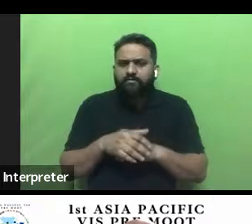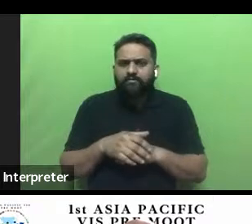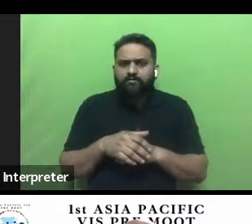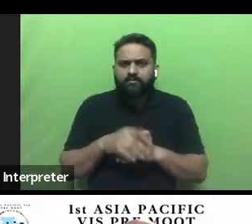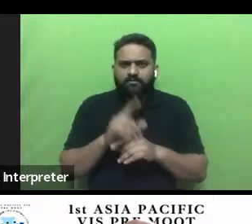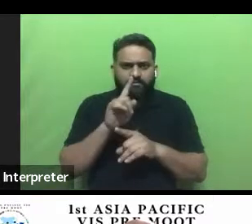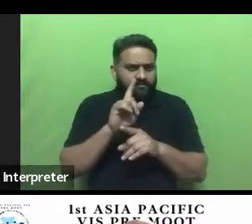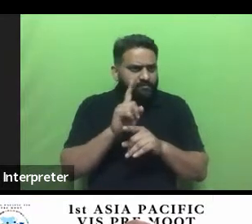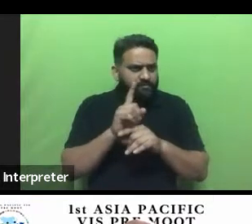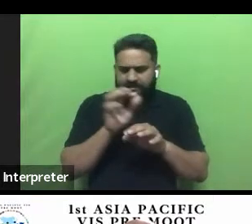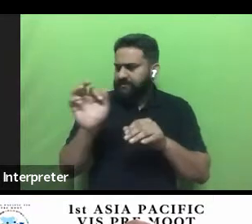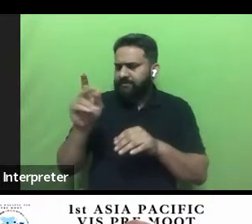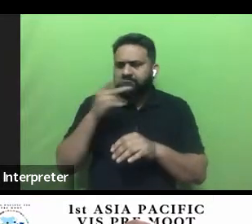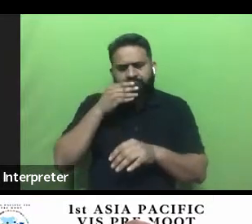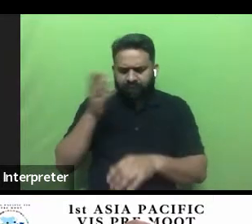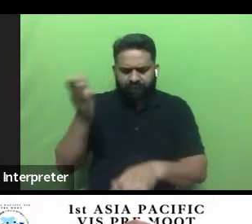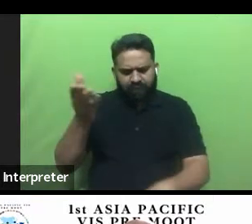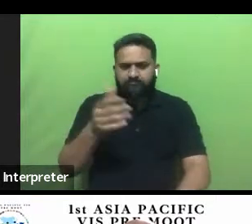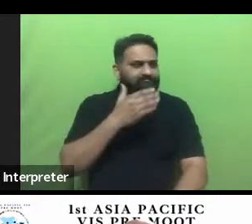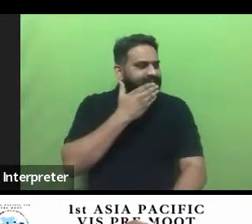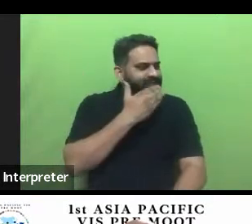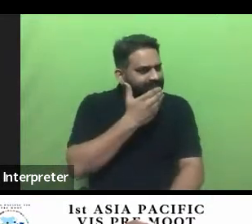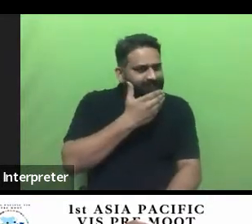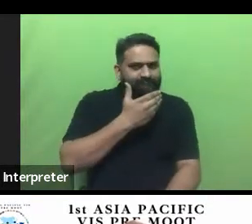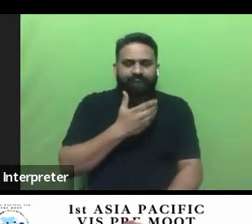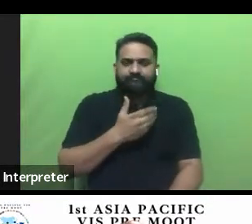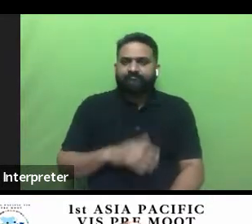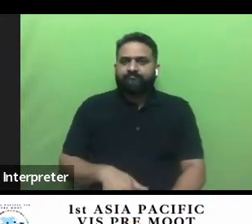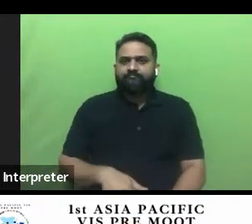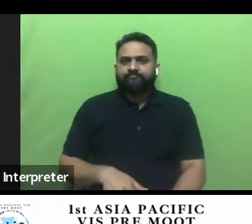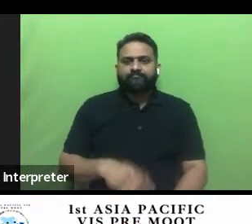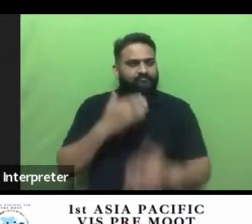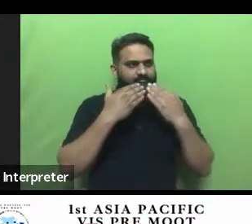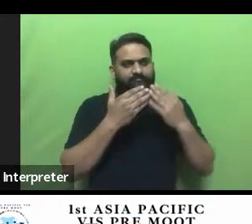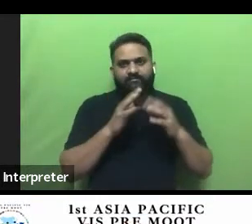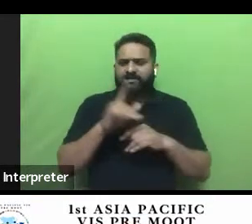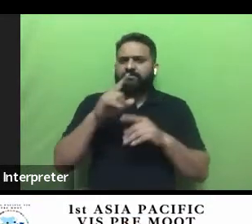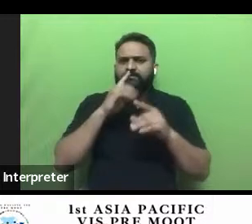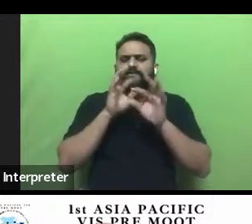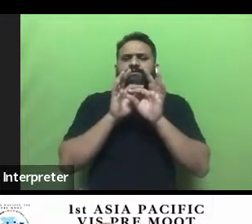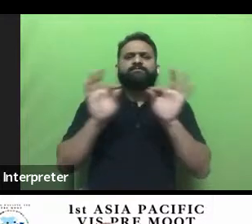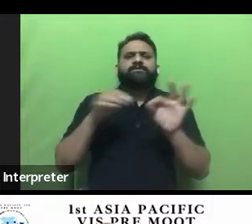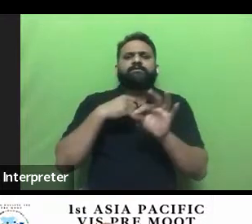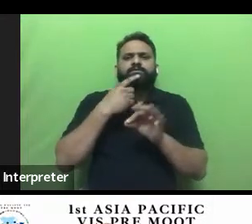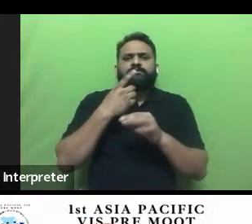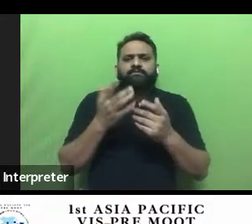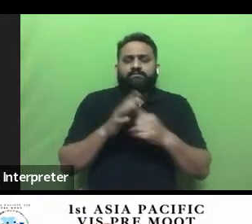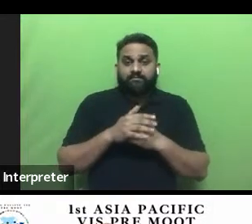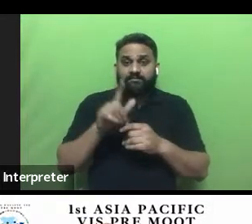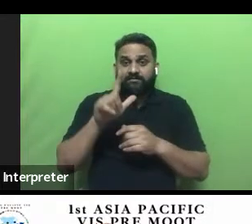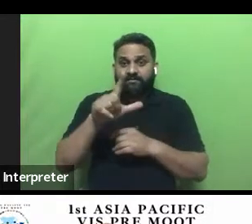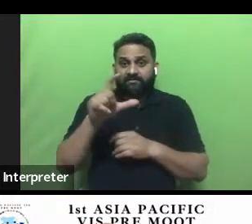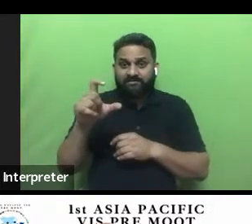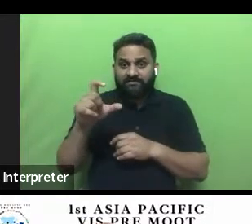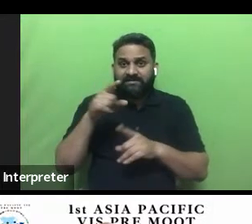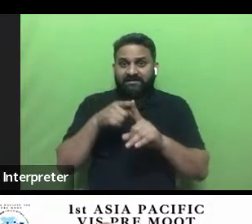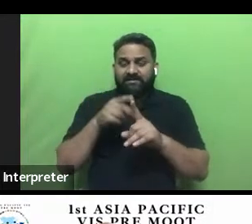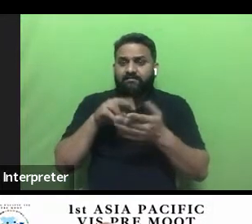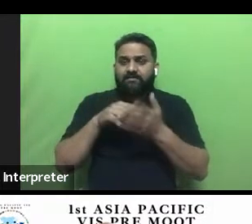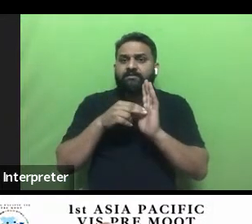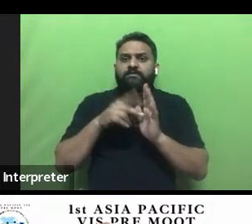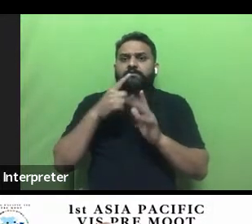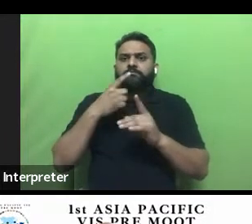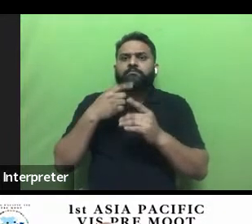over. Yes, please, go ahead. Thank you. Go ahead. Thank you. Simply to address the point that the letter of credit does not constitute sufficient